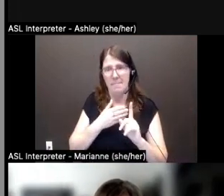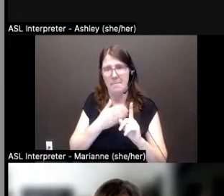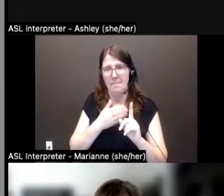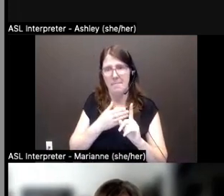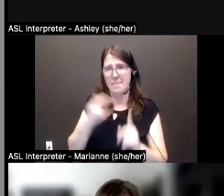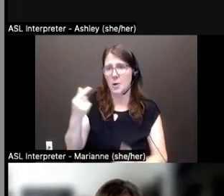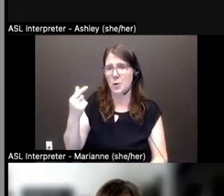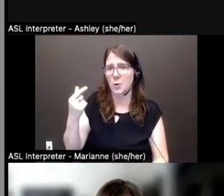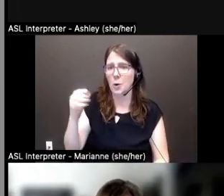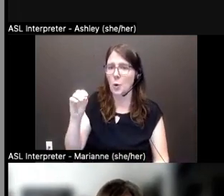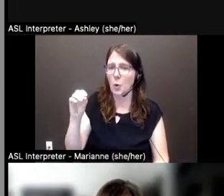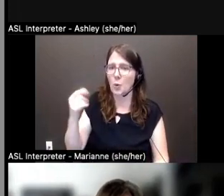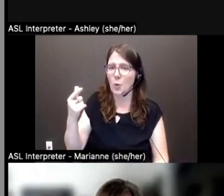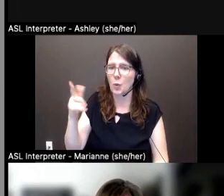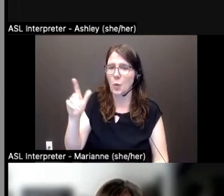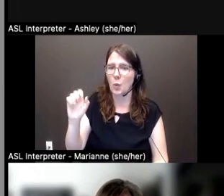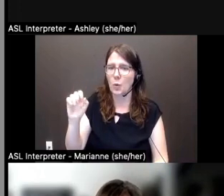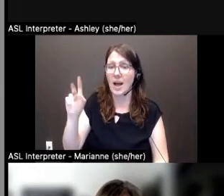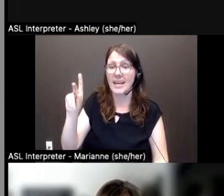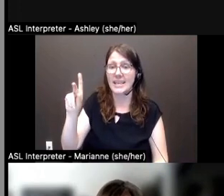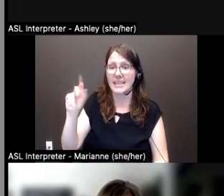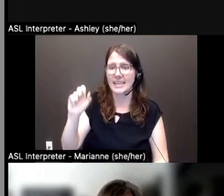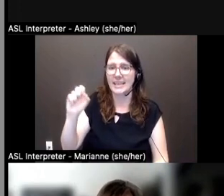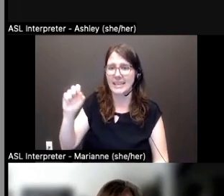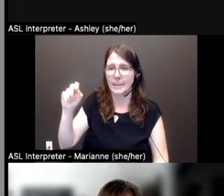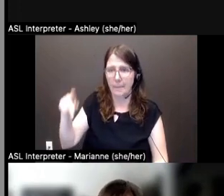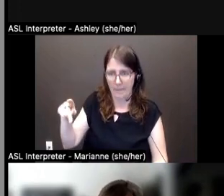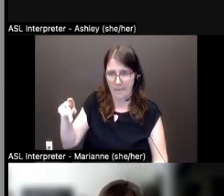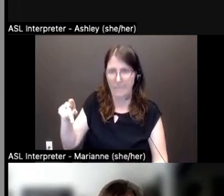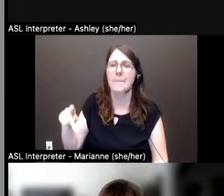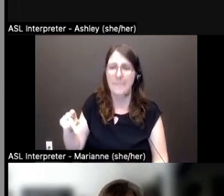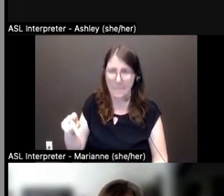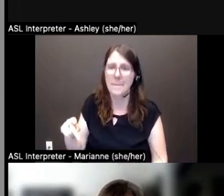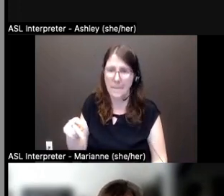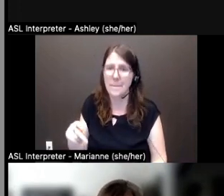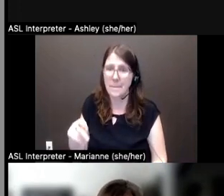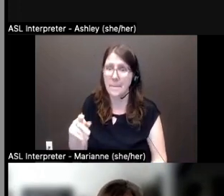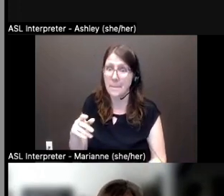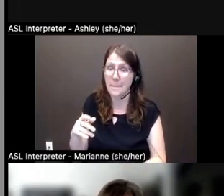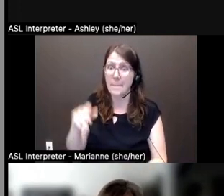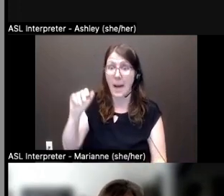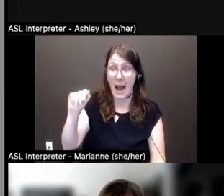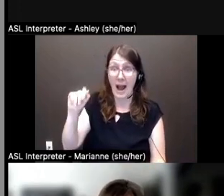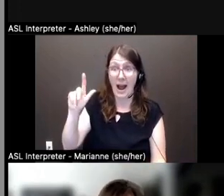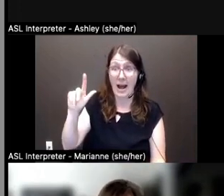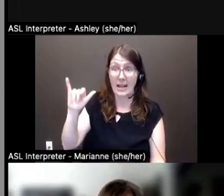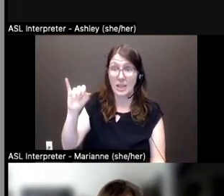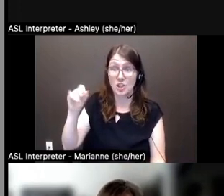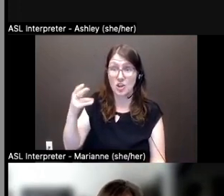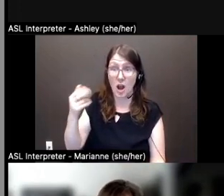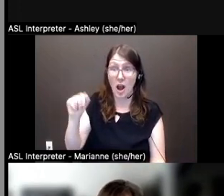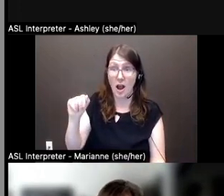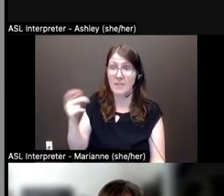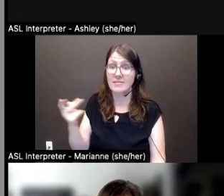and Alicia stay collaborating. So even if I'm not able because of